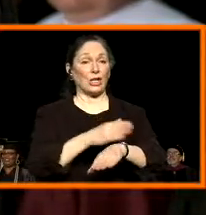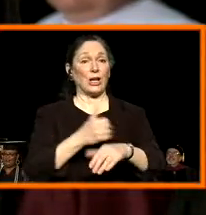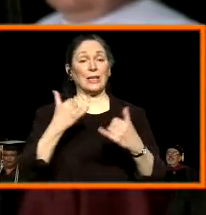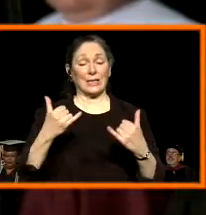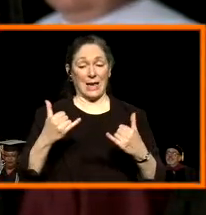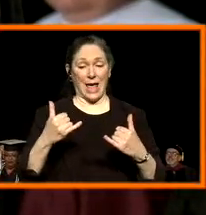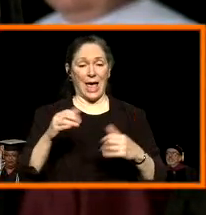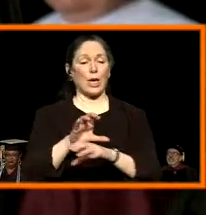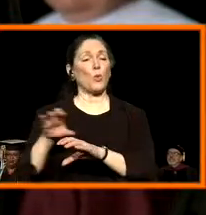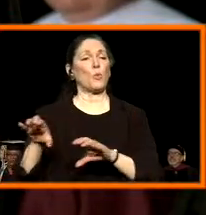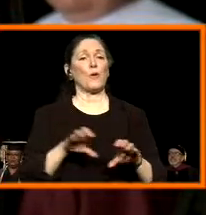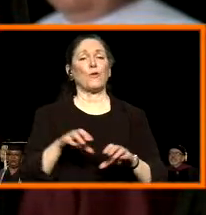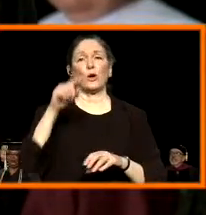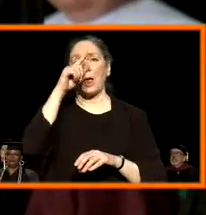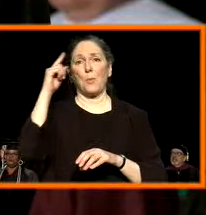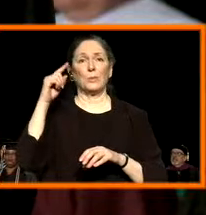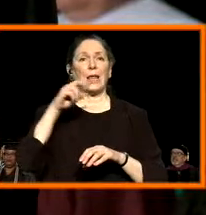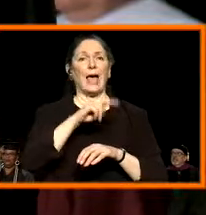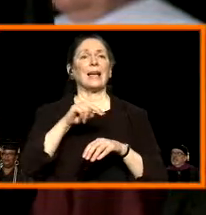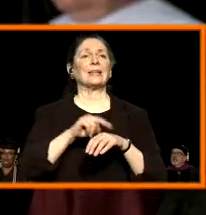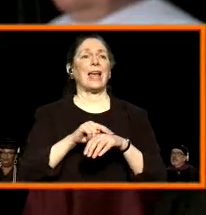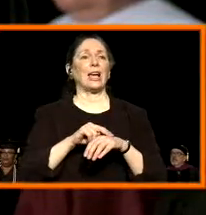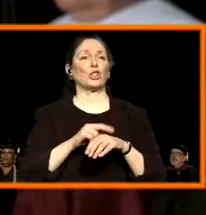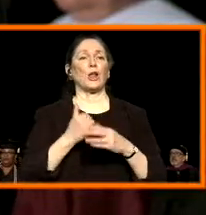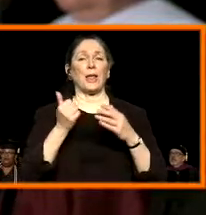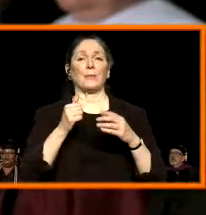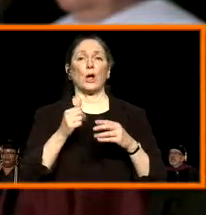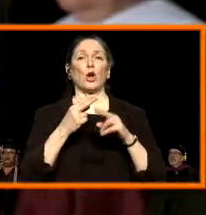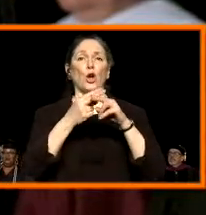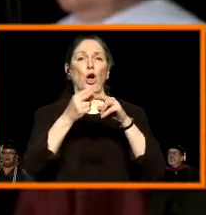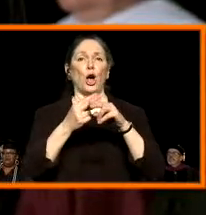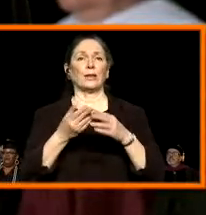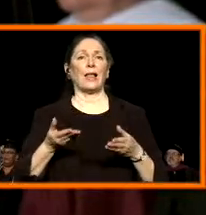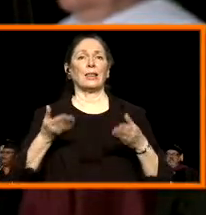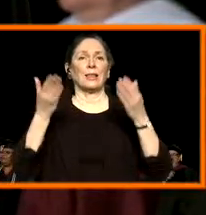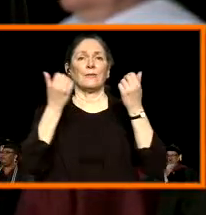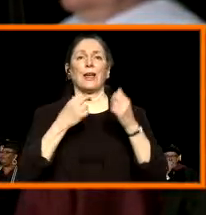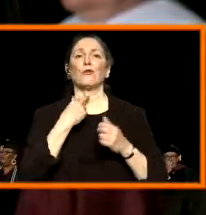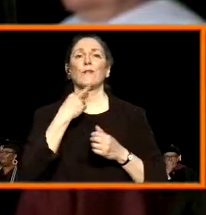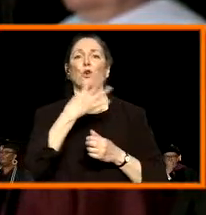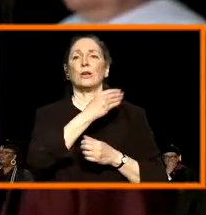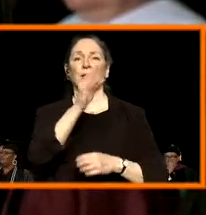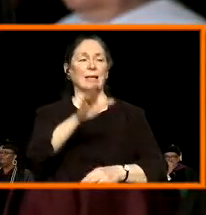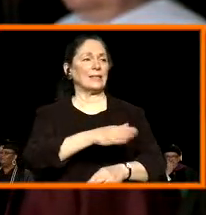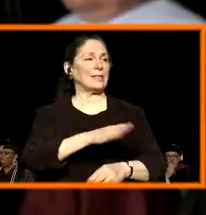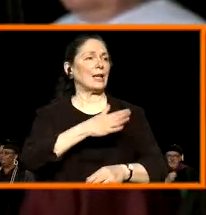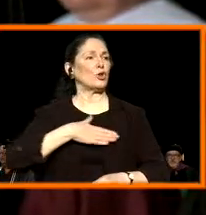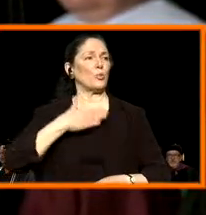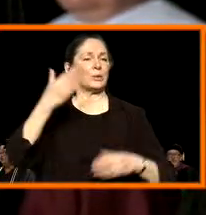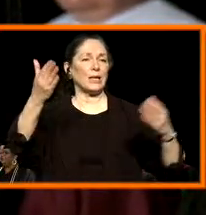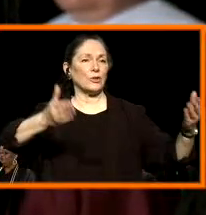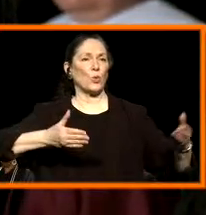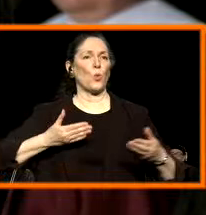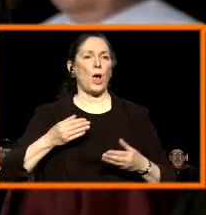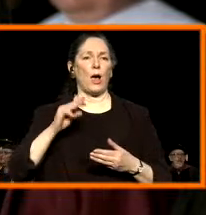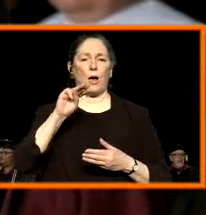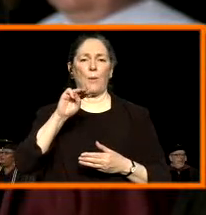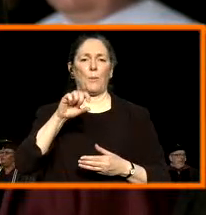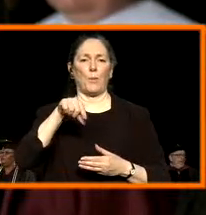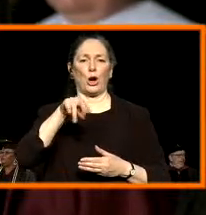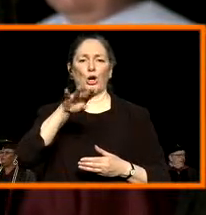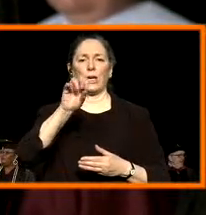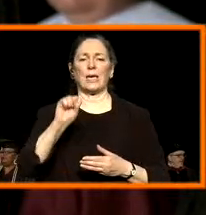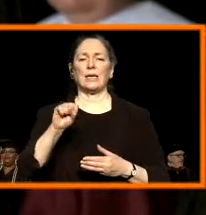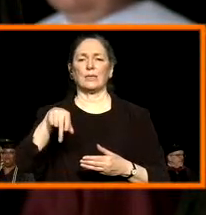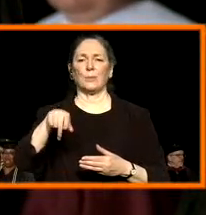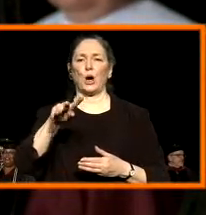will perform the Black National Anthem, also known as Lift Every Voice and Sing. So will you please welcome Marquis Parks to